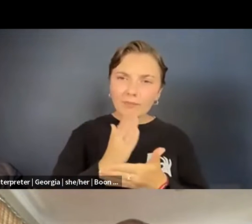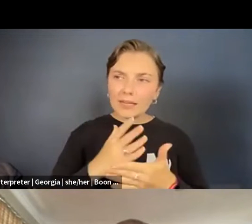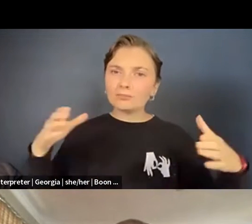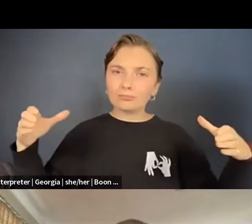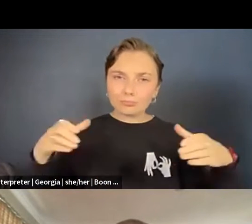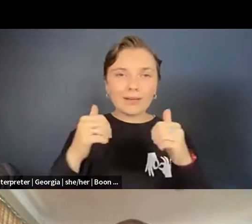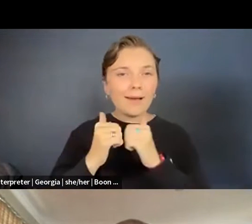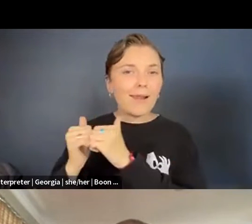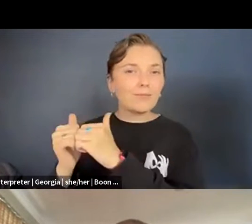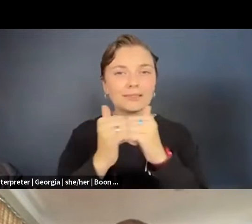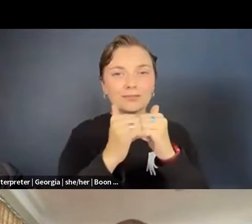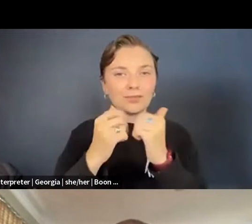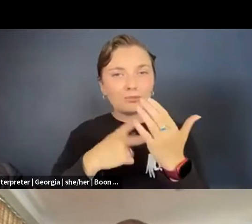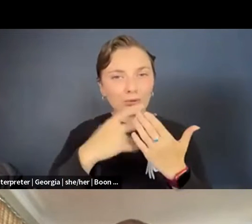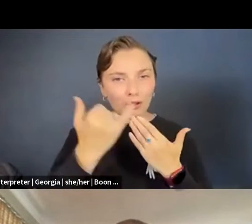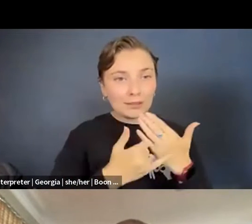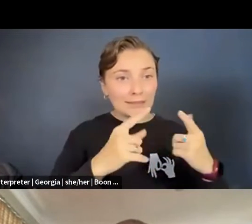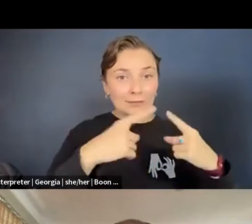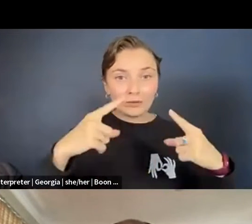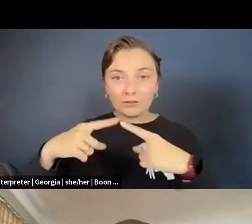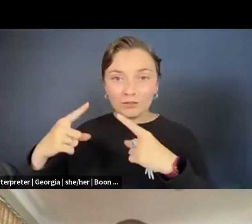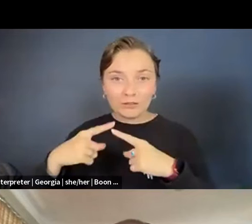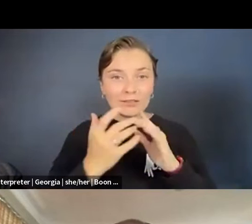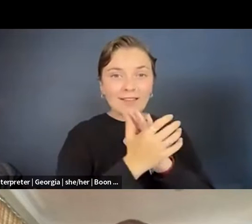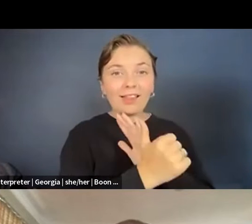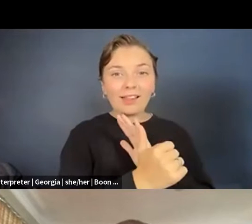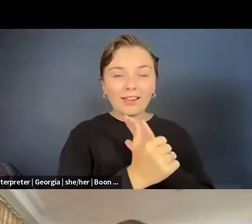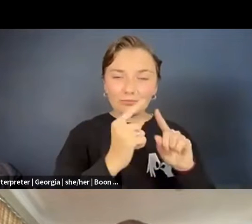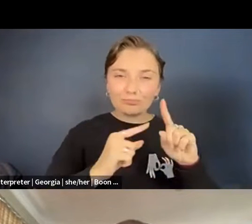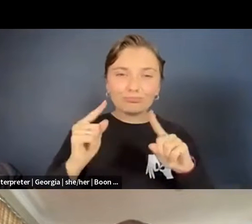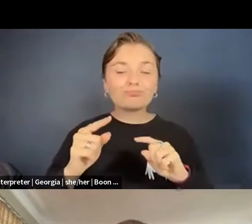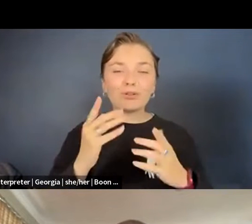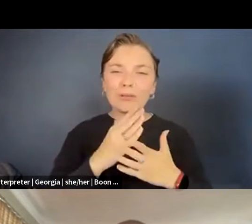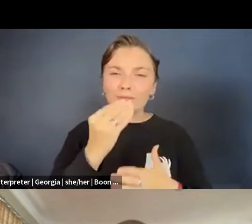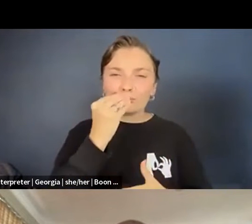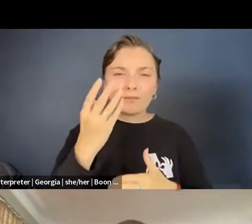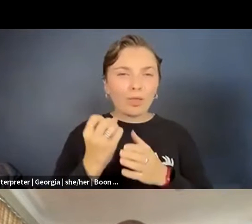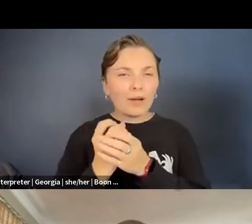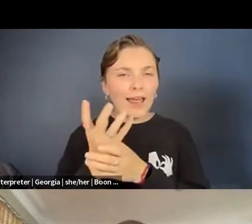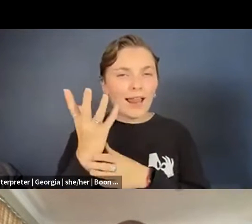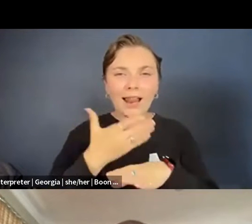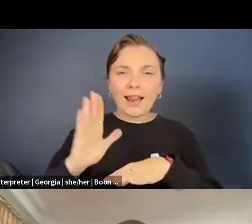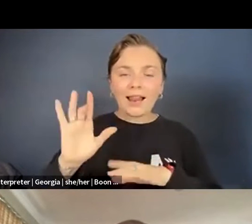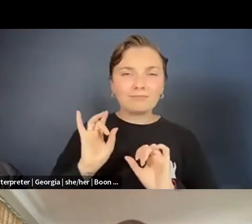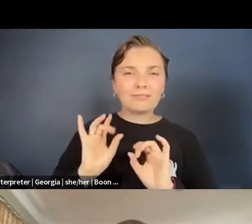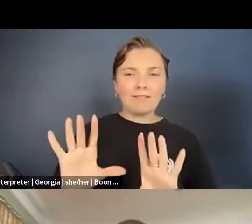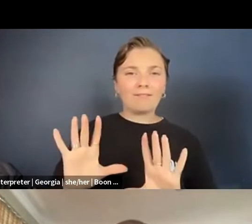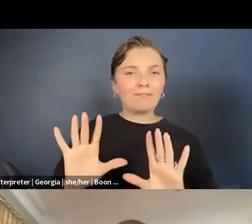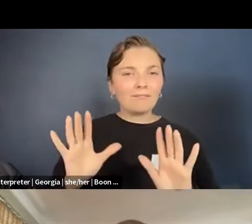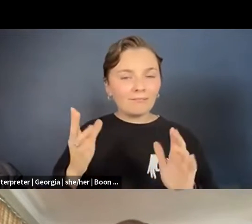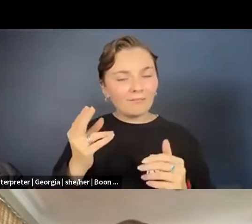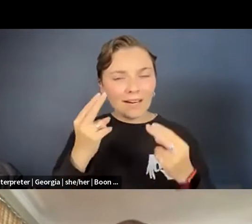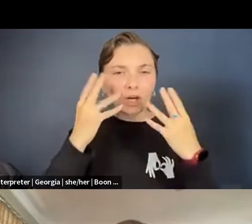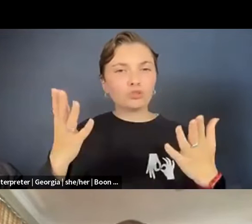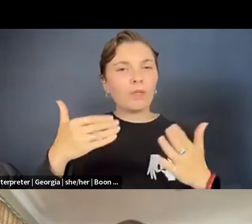collaborative project of our different skill sets. And it was one of those beautifully organic experiences that just naturally